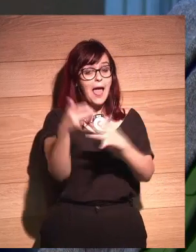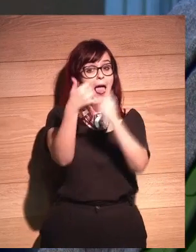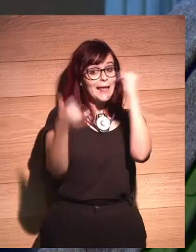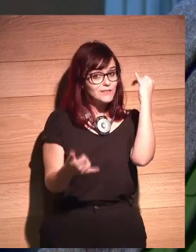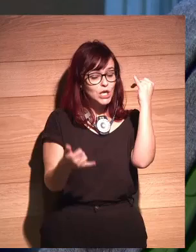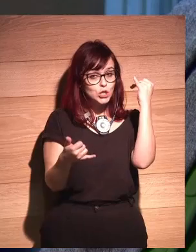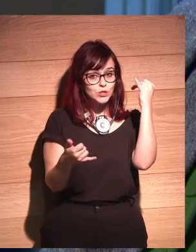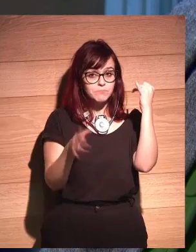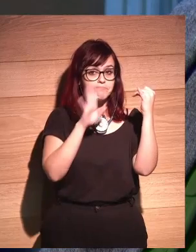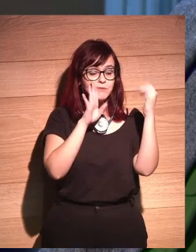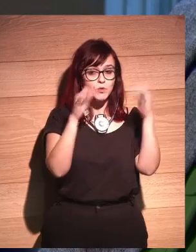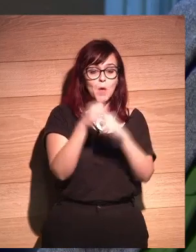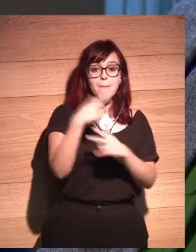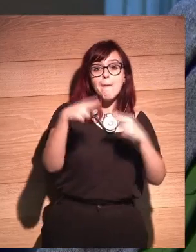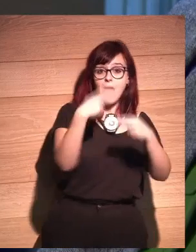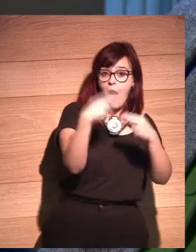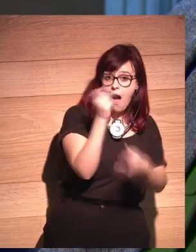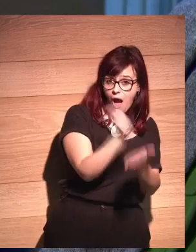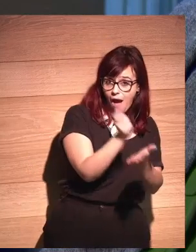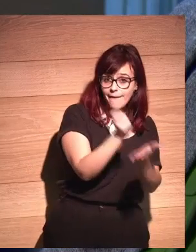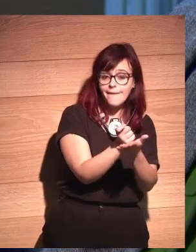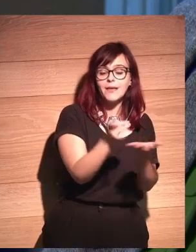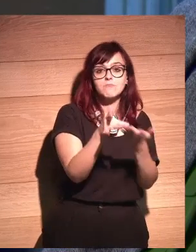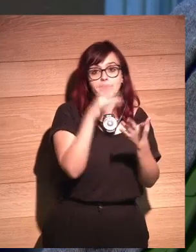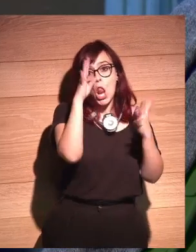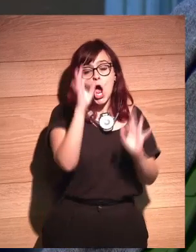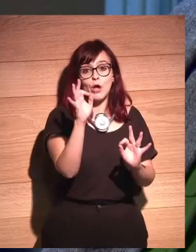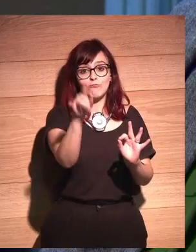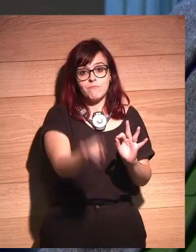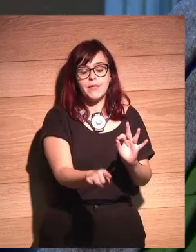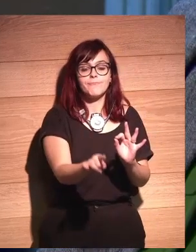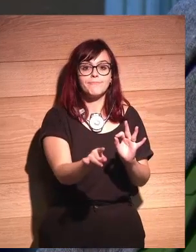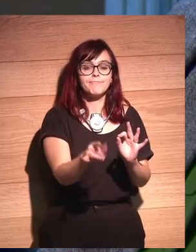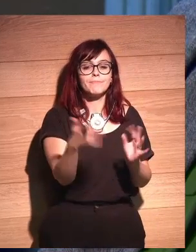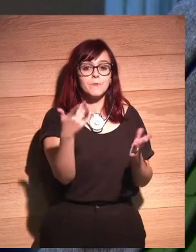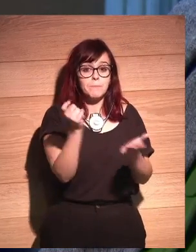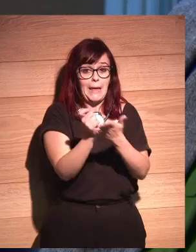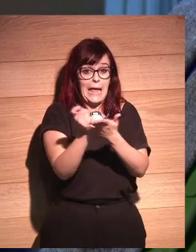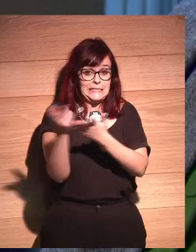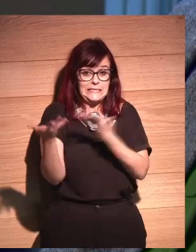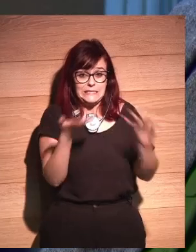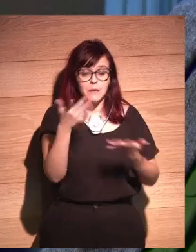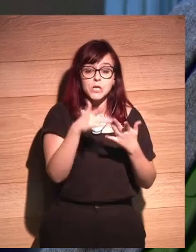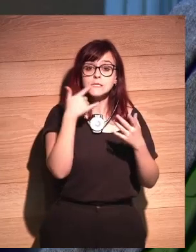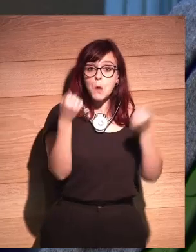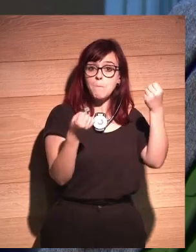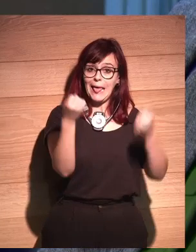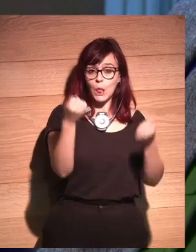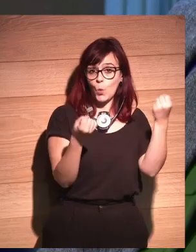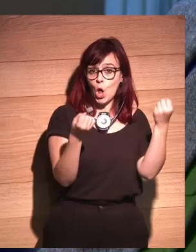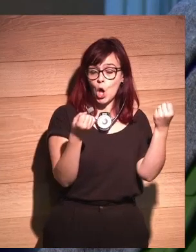for ferries and bridges. If you have an e-vehicle, you don't pay toll. You can park for free in the city